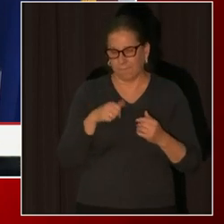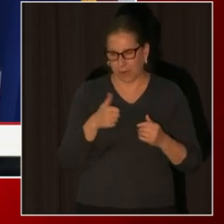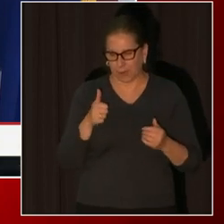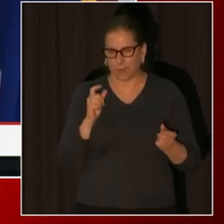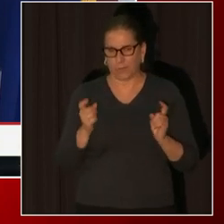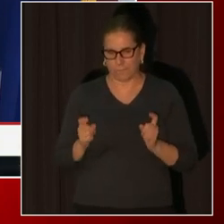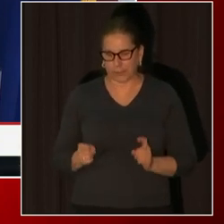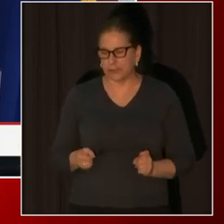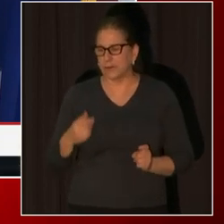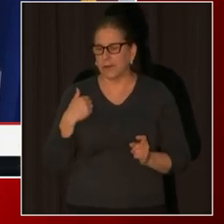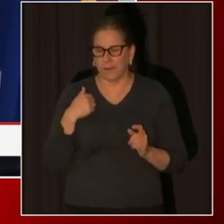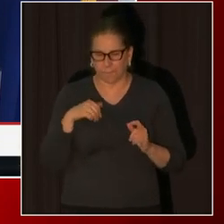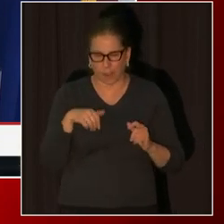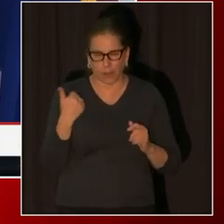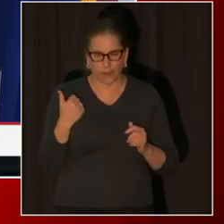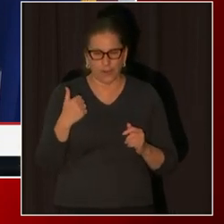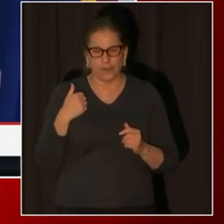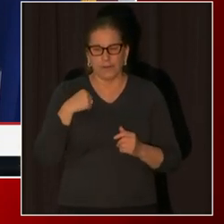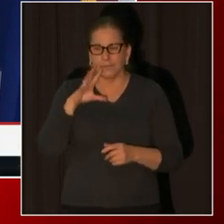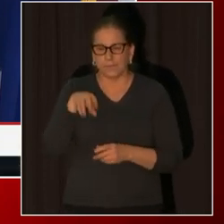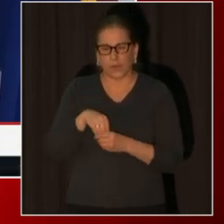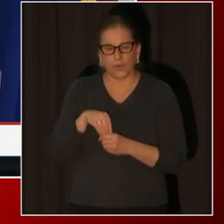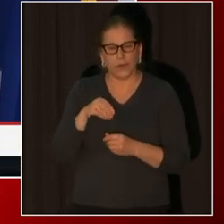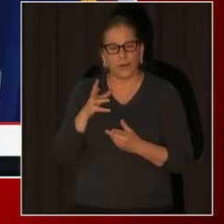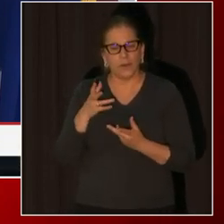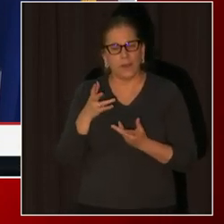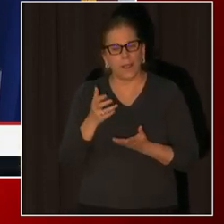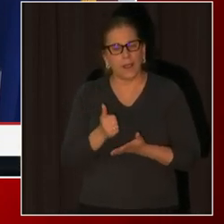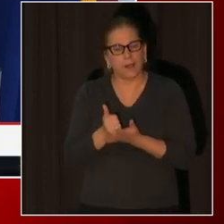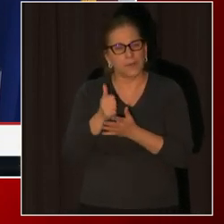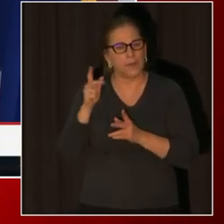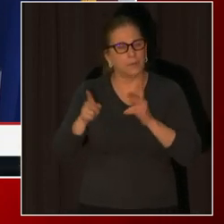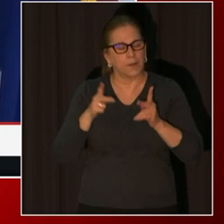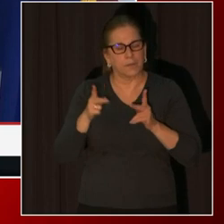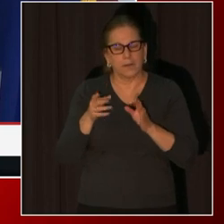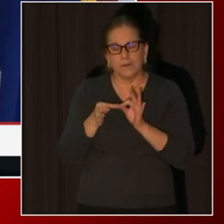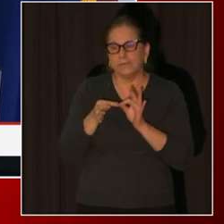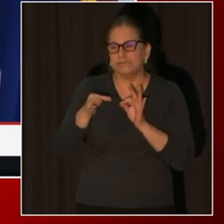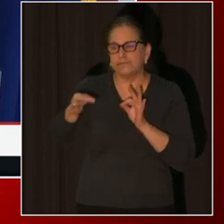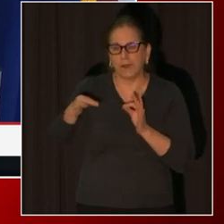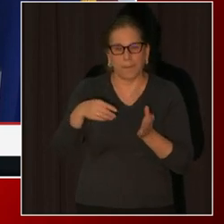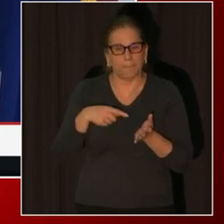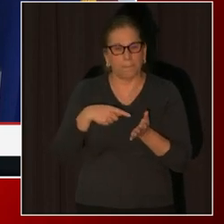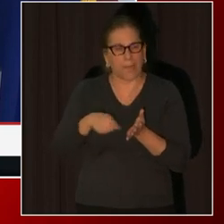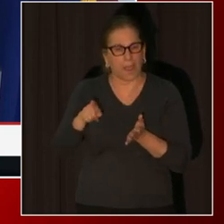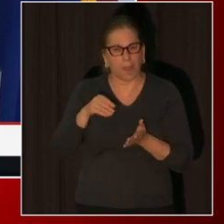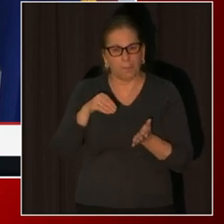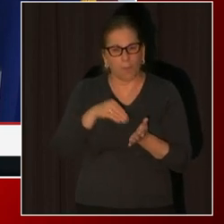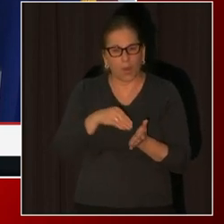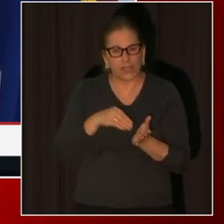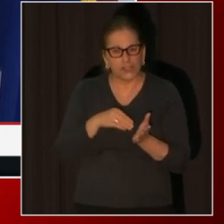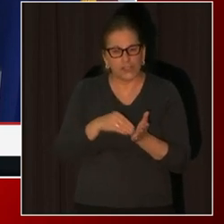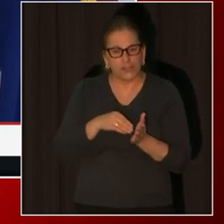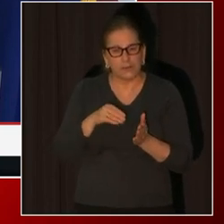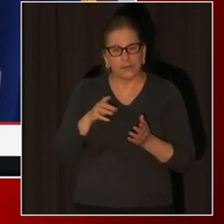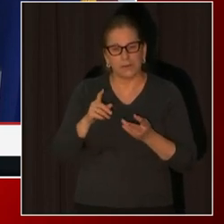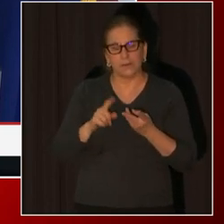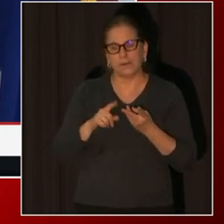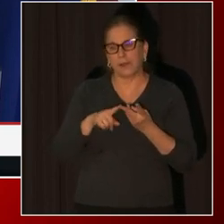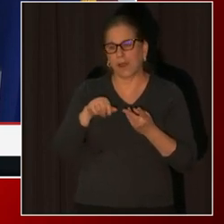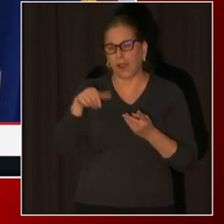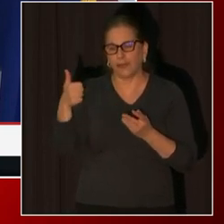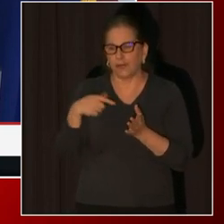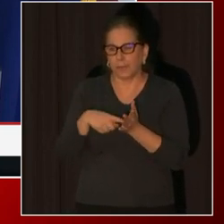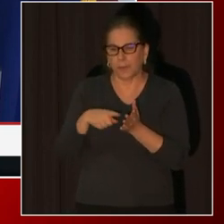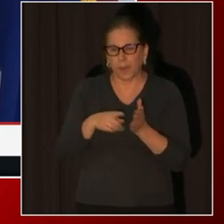mortgage deferrals, debt collection, credit reporting, rental payment plans, both for residential and commercial, limitations